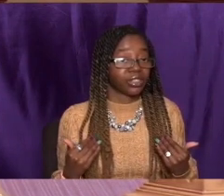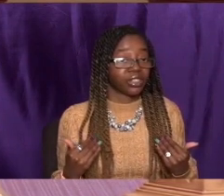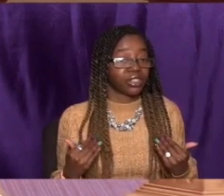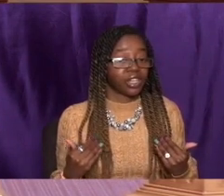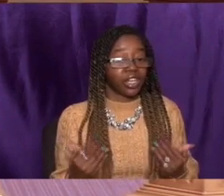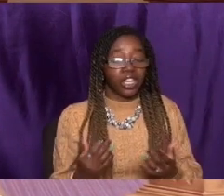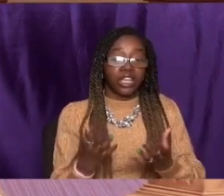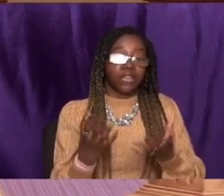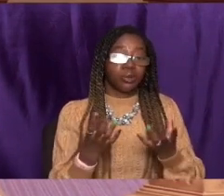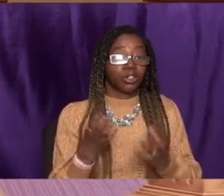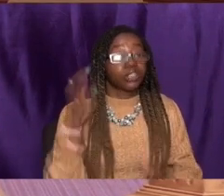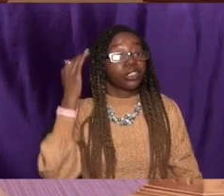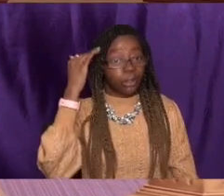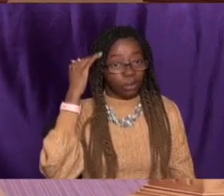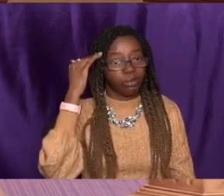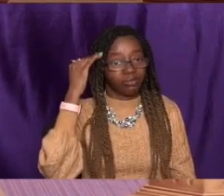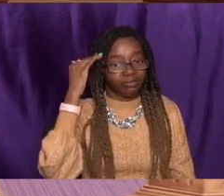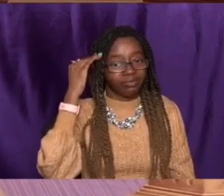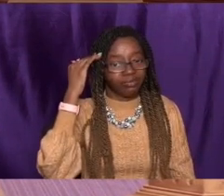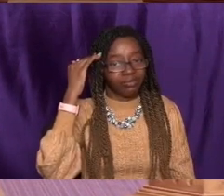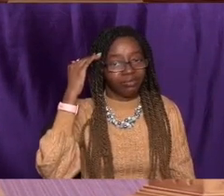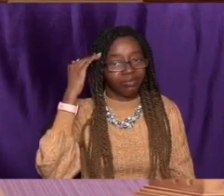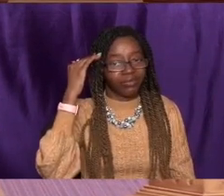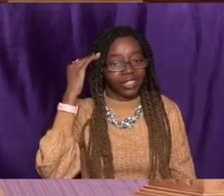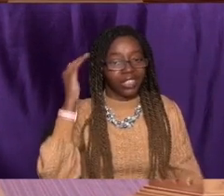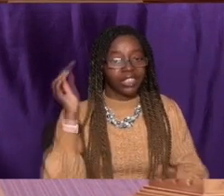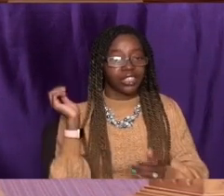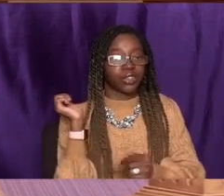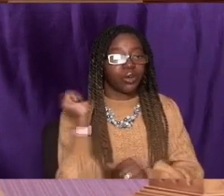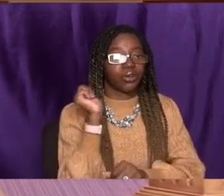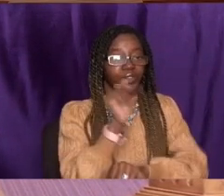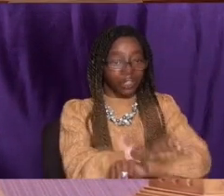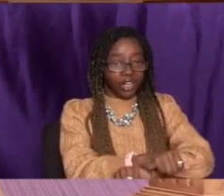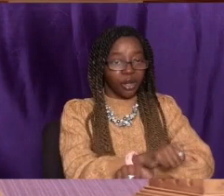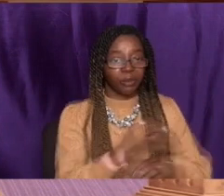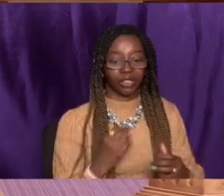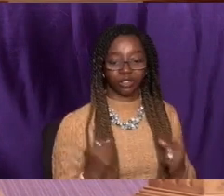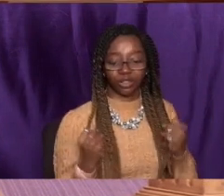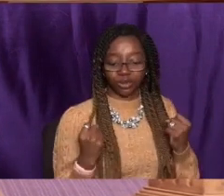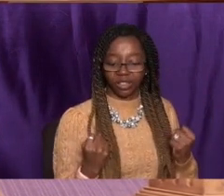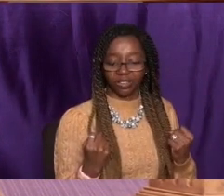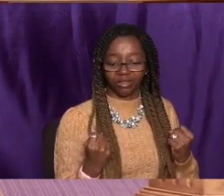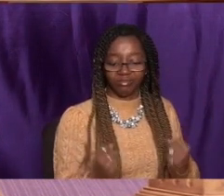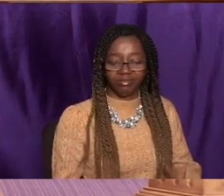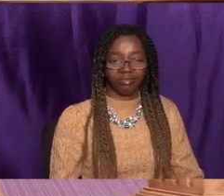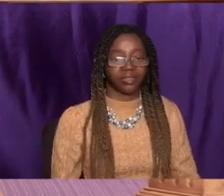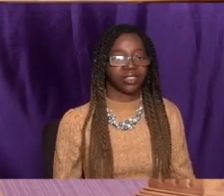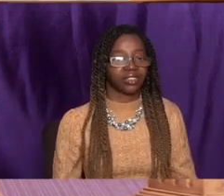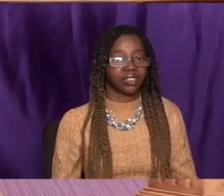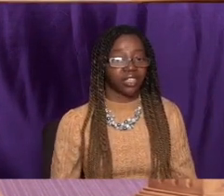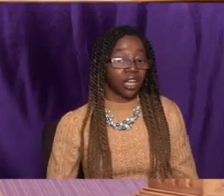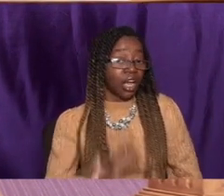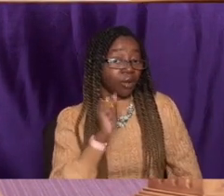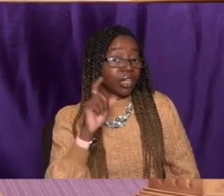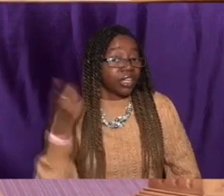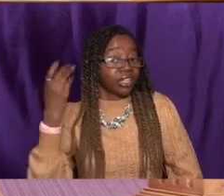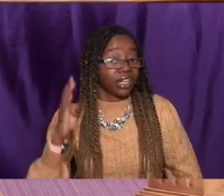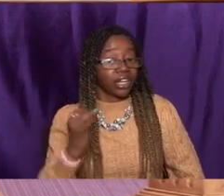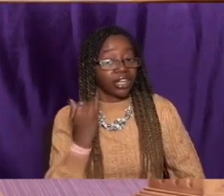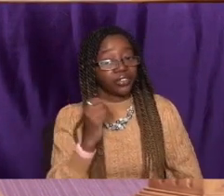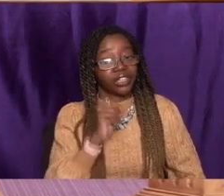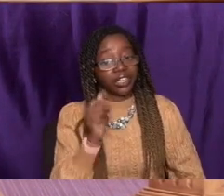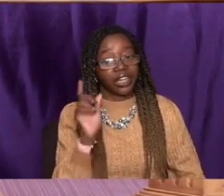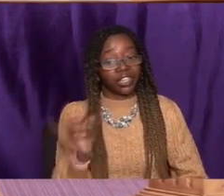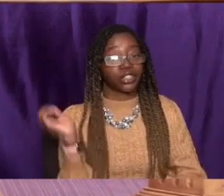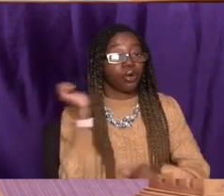be aware that he has overcoming strength. I wouldn't need God if I didn't have to overcome